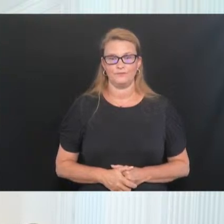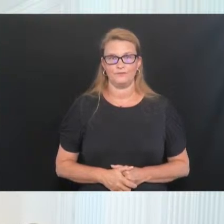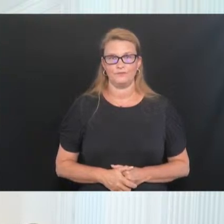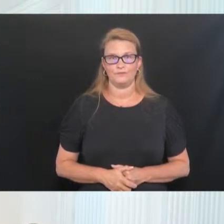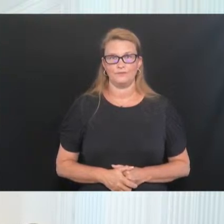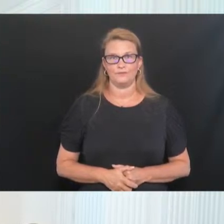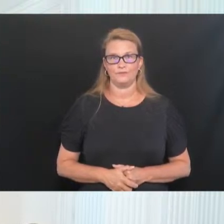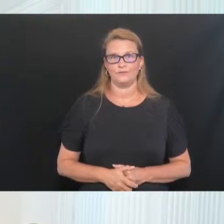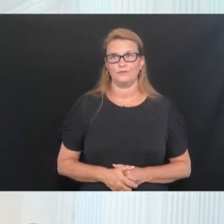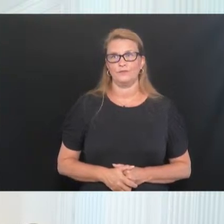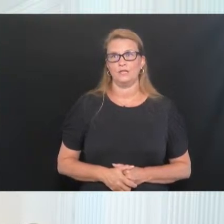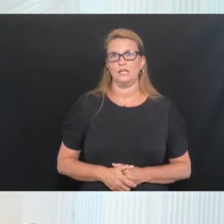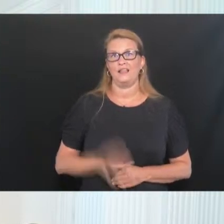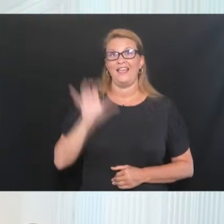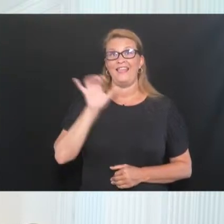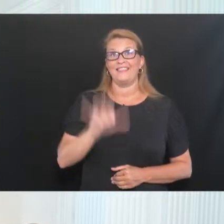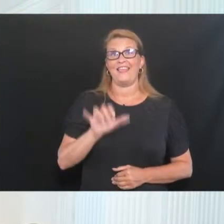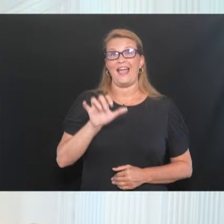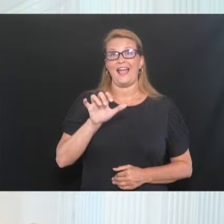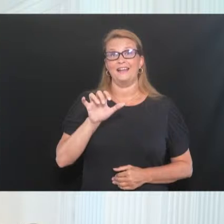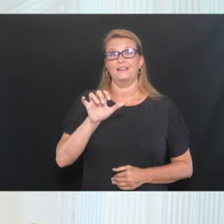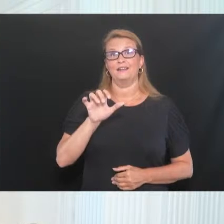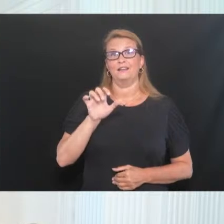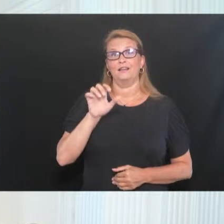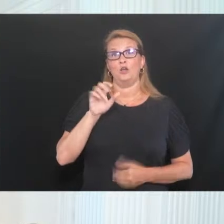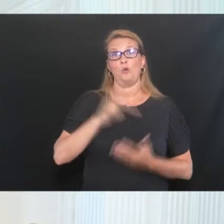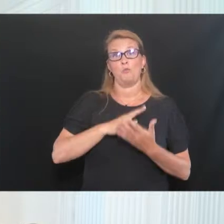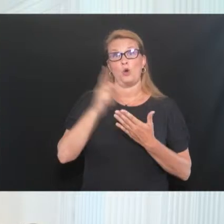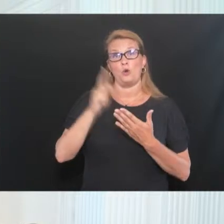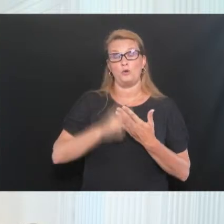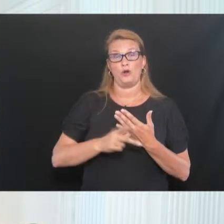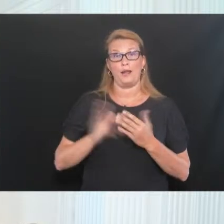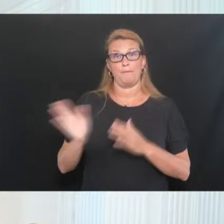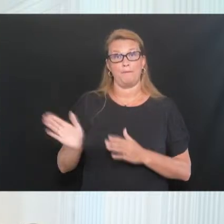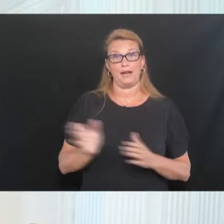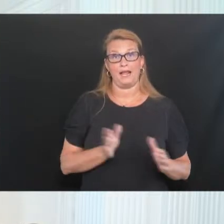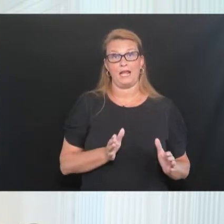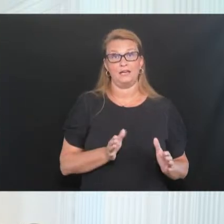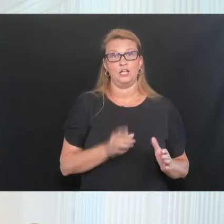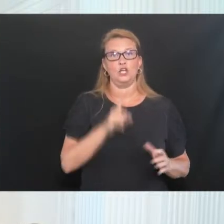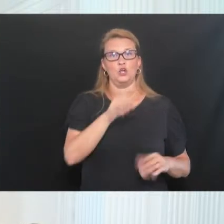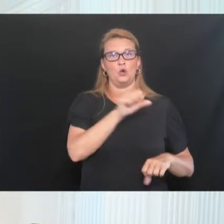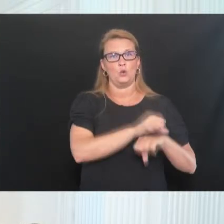with those over 60, you mentioned that you're working with Pfizer and